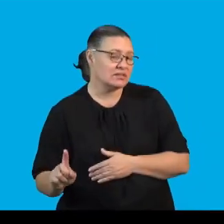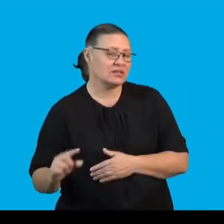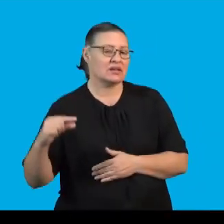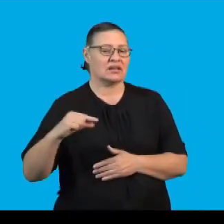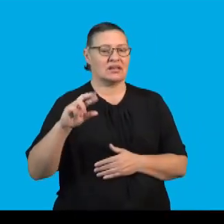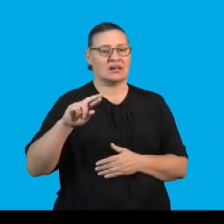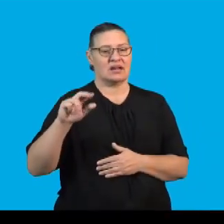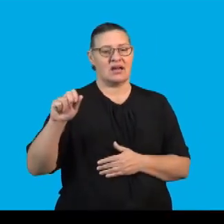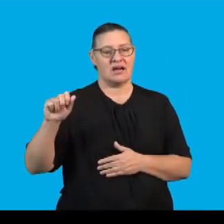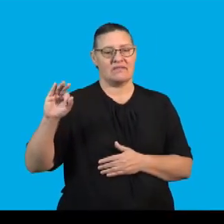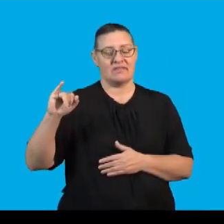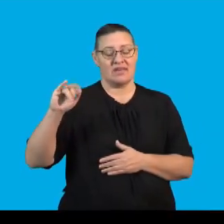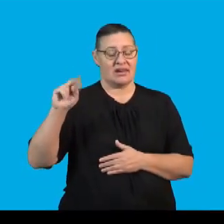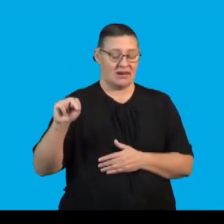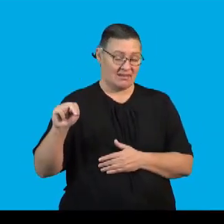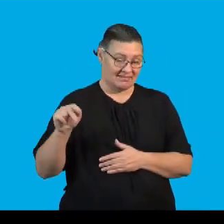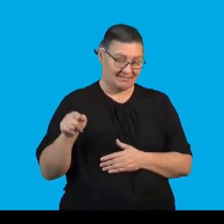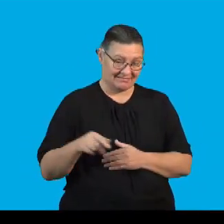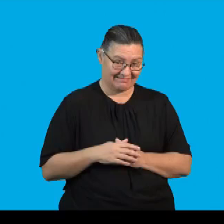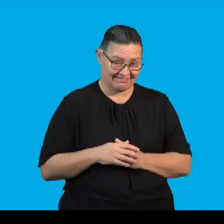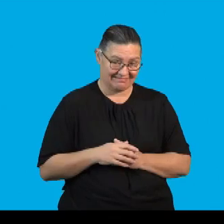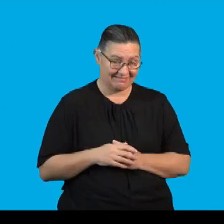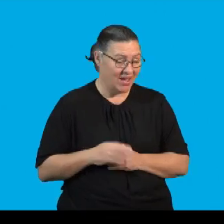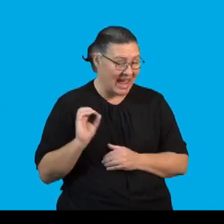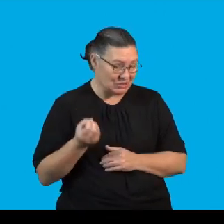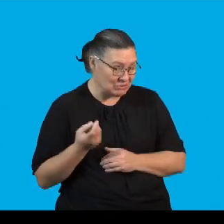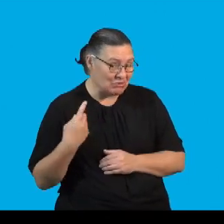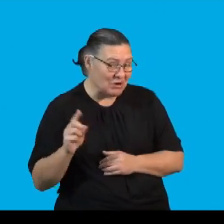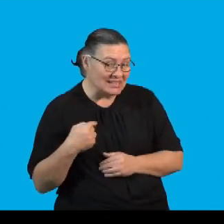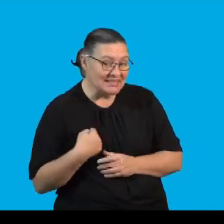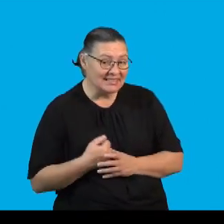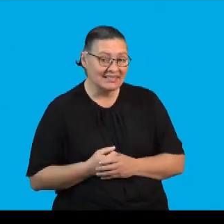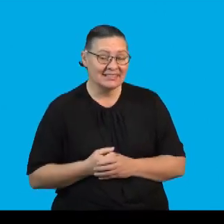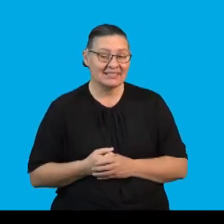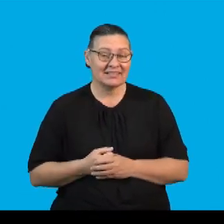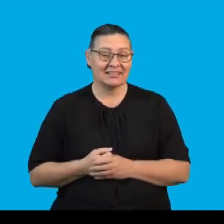the Graafian follicle. This is interesting, isn't it?